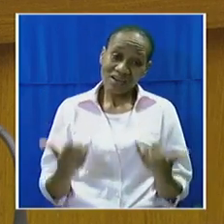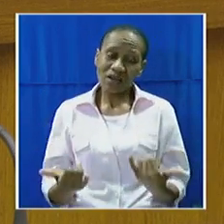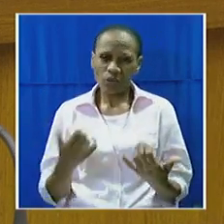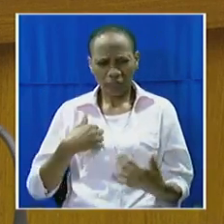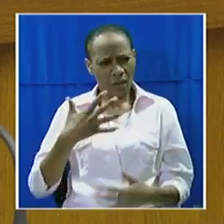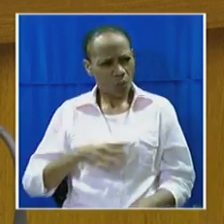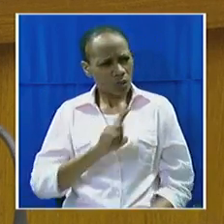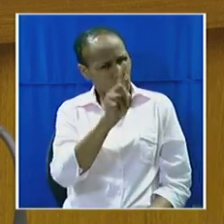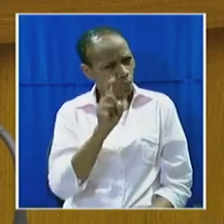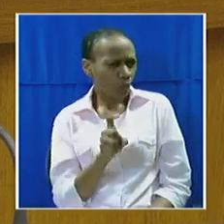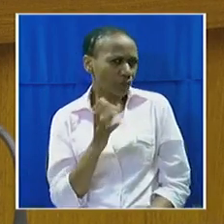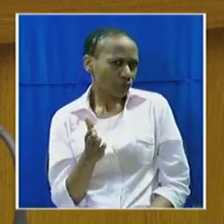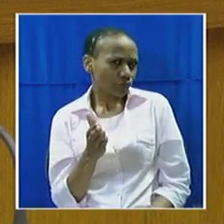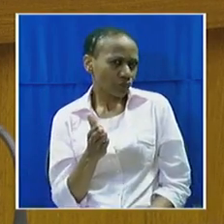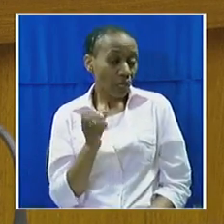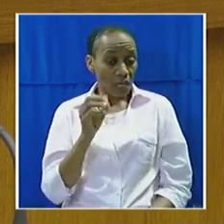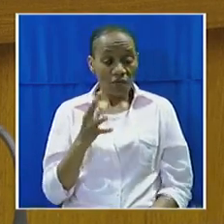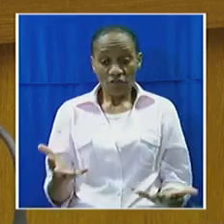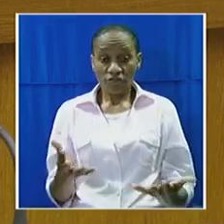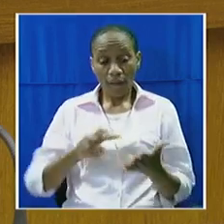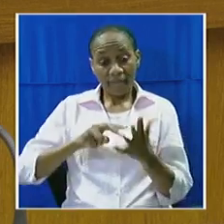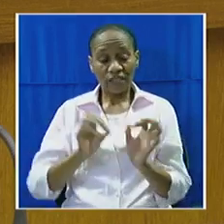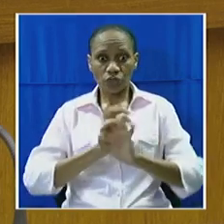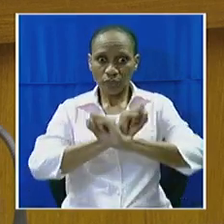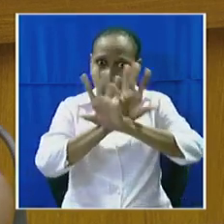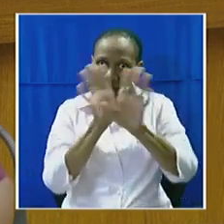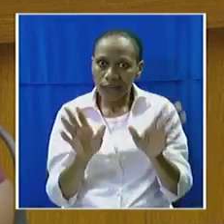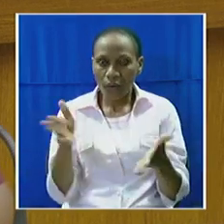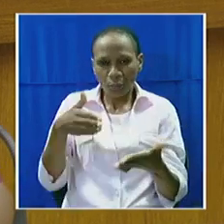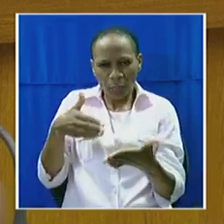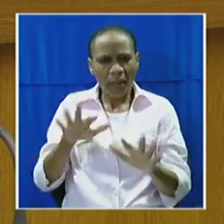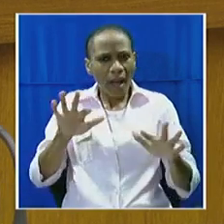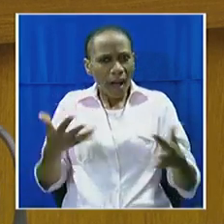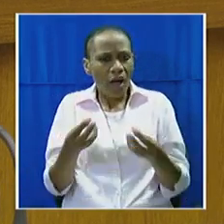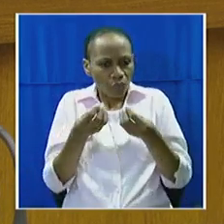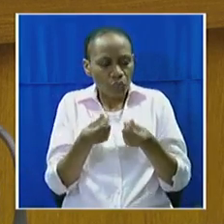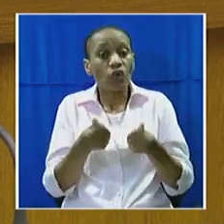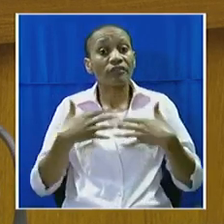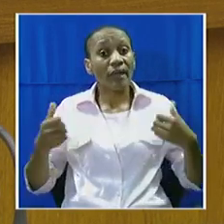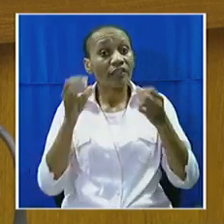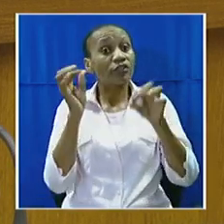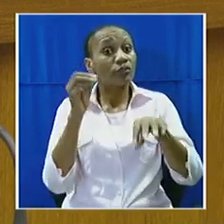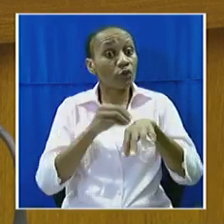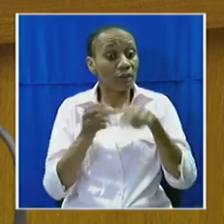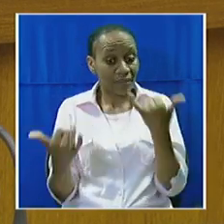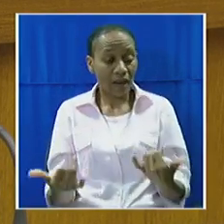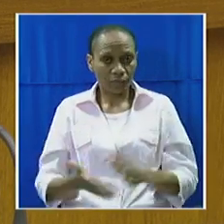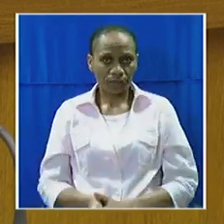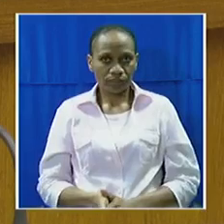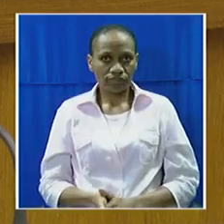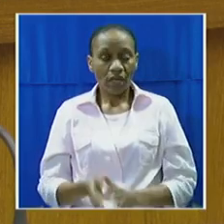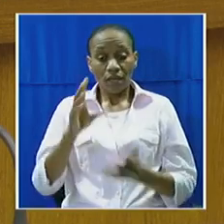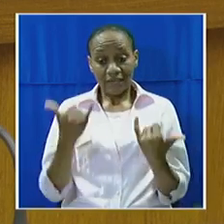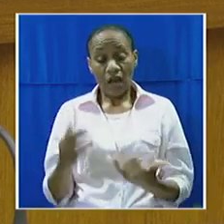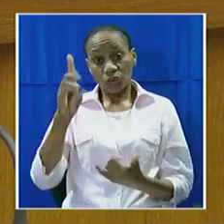question our abilities in the absence of concrete plans to deal with the potential public health crisis. This is why the